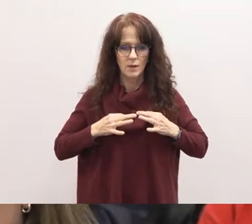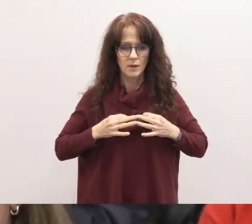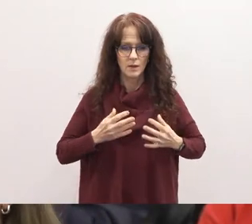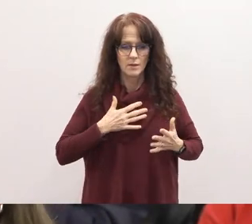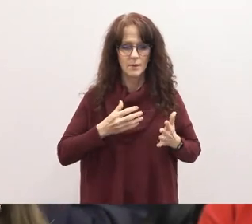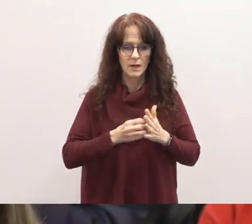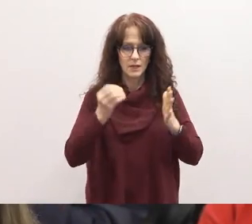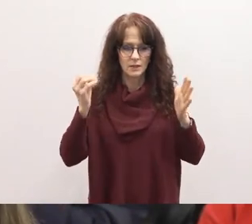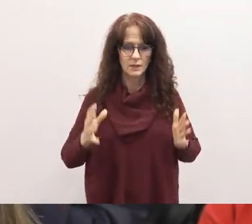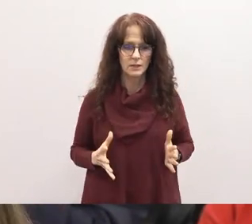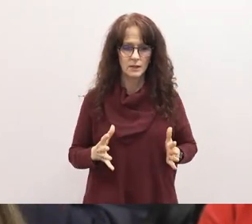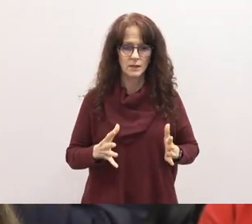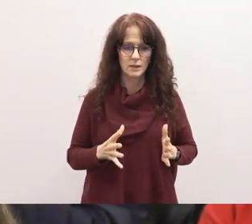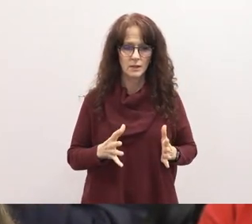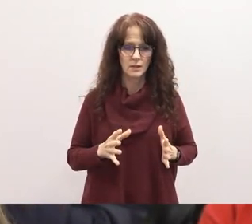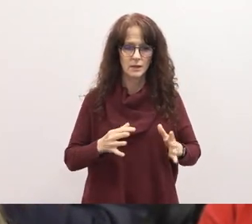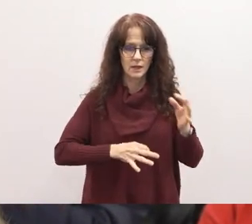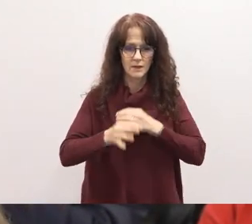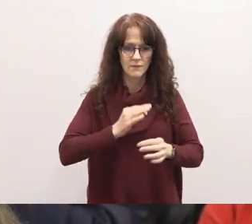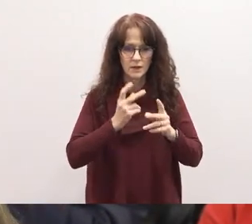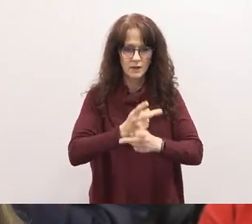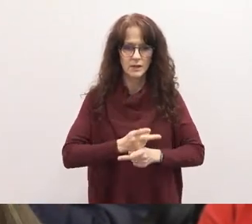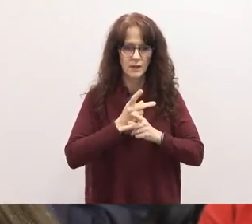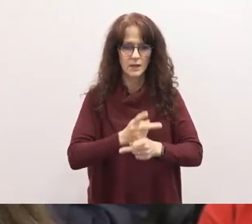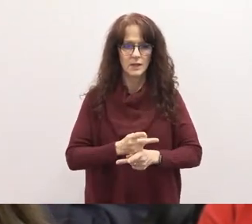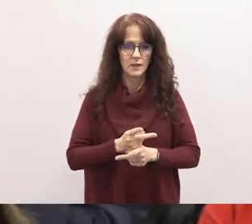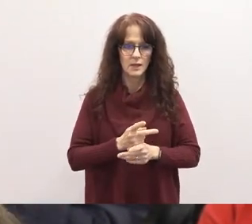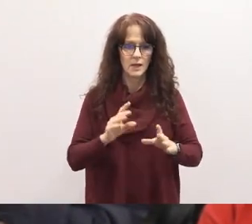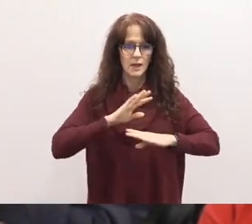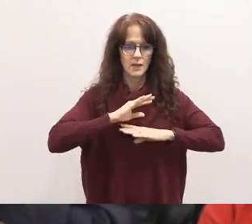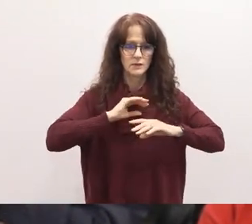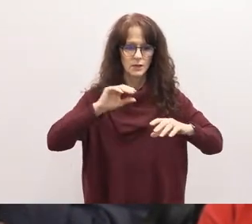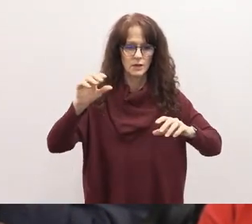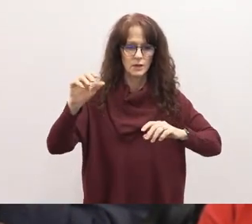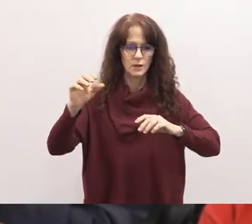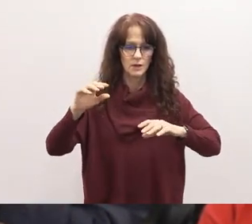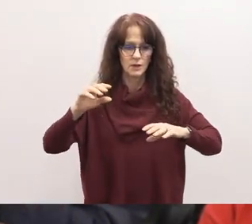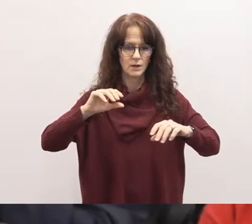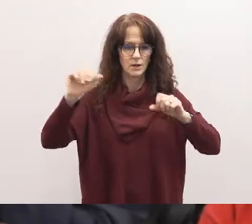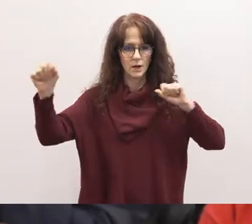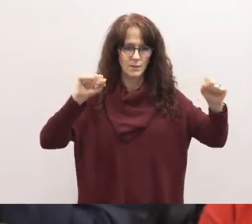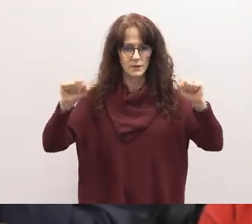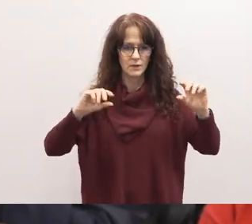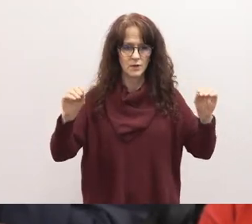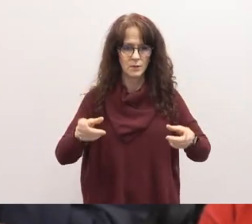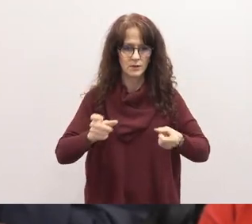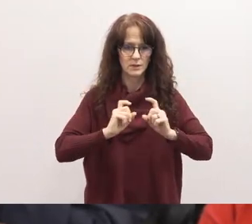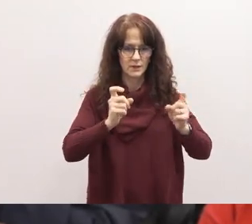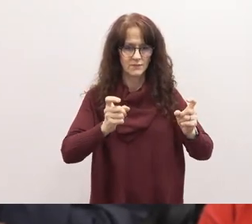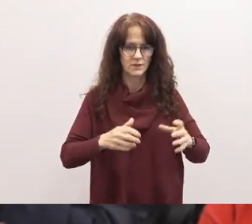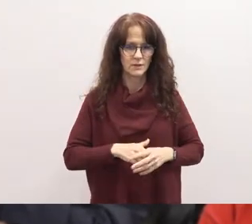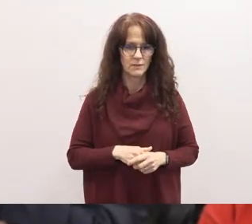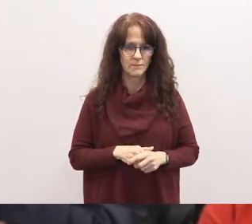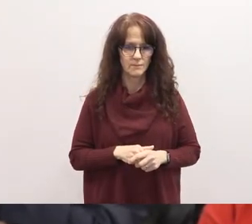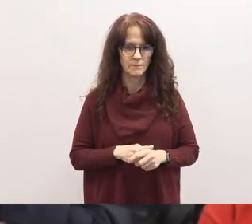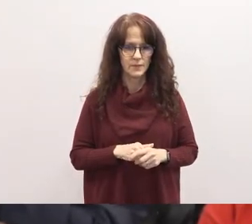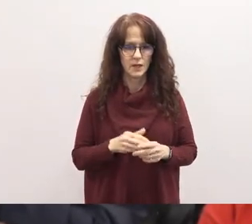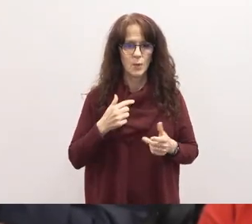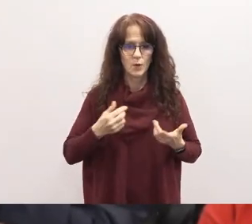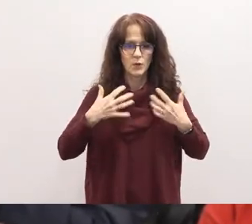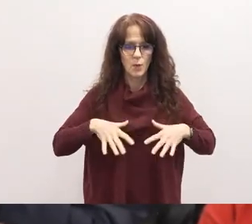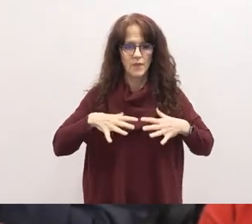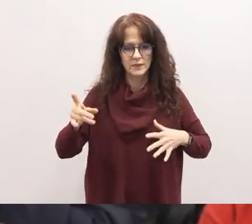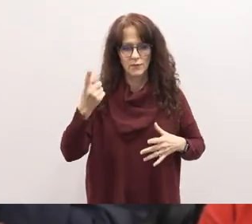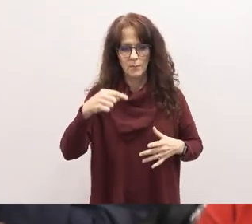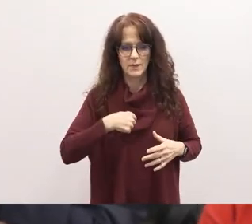my students who is in foster care has a cheer competition and she doesn't have anybody else to give it to. "Ms. Lurie, will you wear